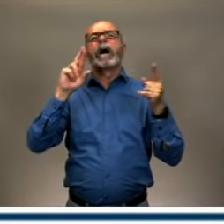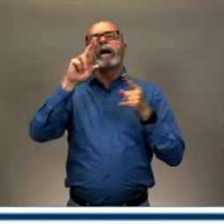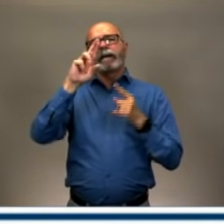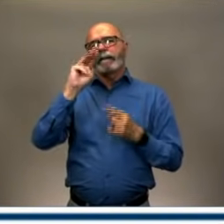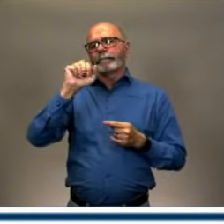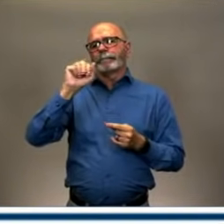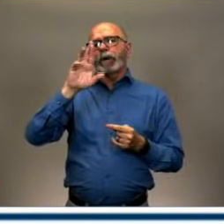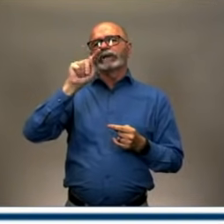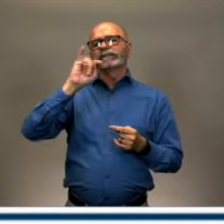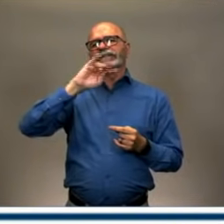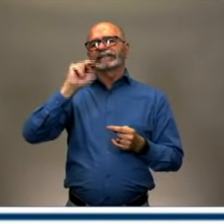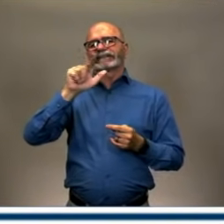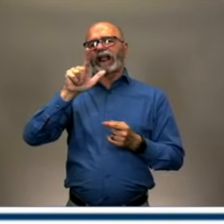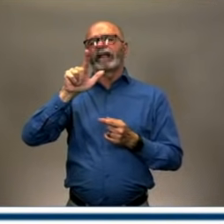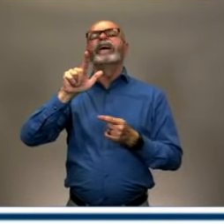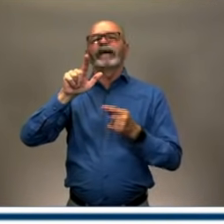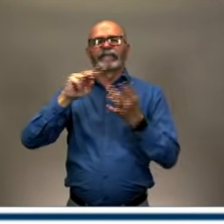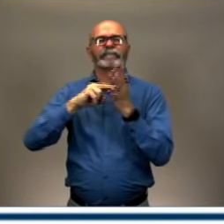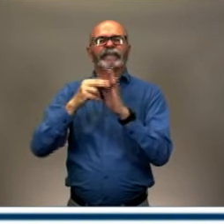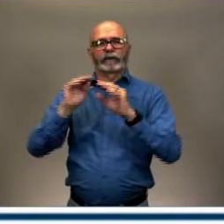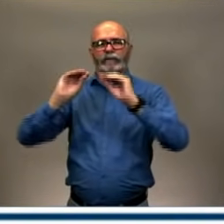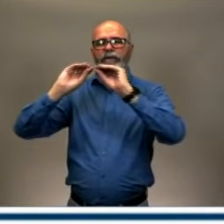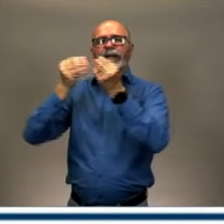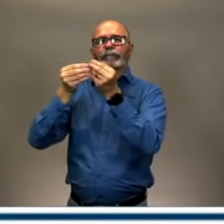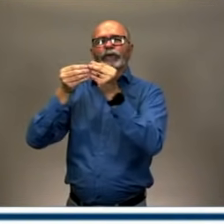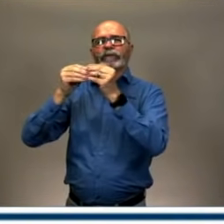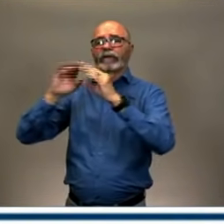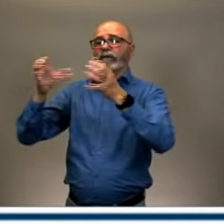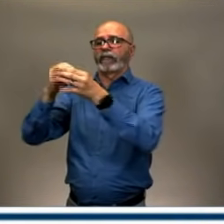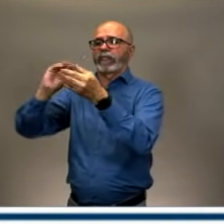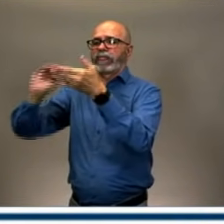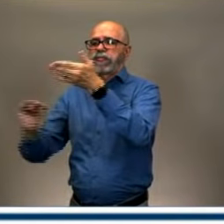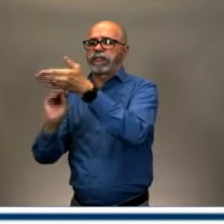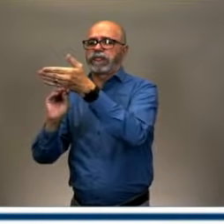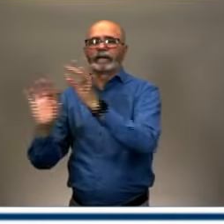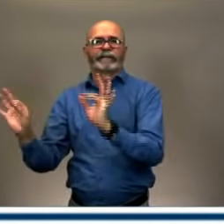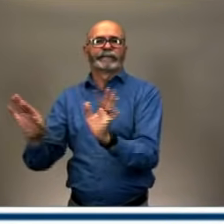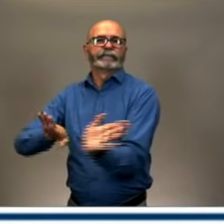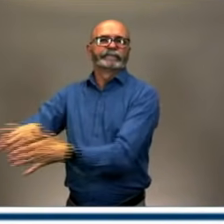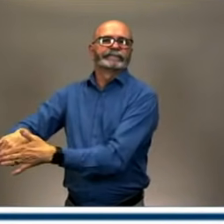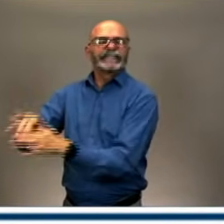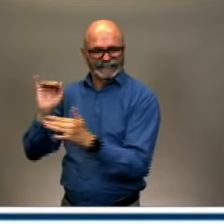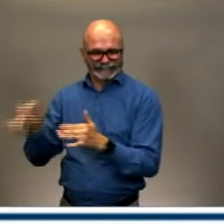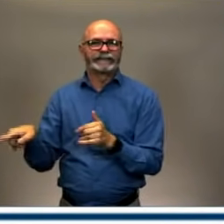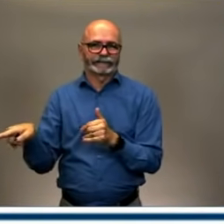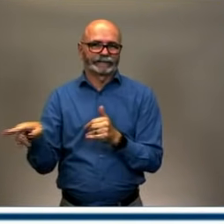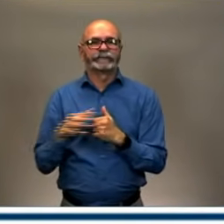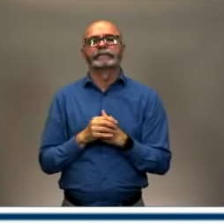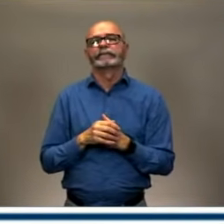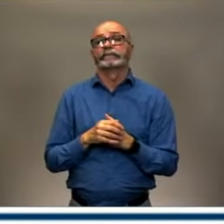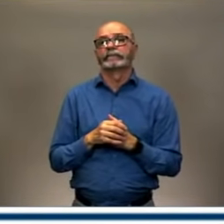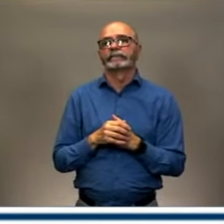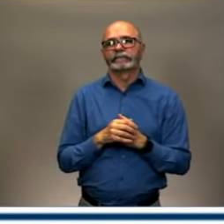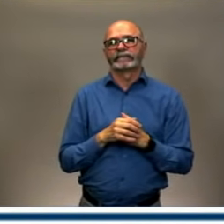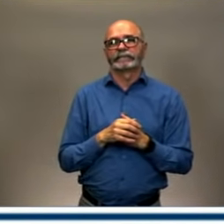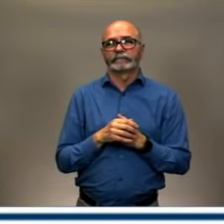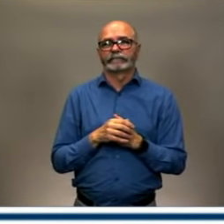to make sure that they are made a priority for receiving COVID vaccine as well. Next question will go to Jesse Thomas with Global.